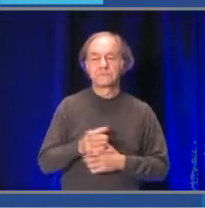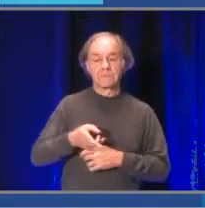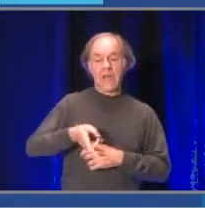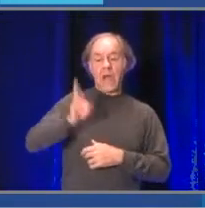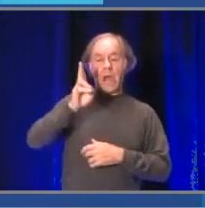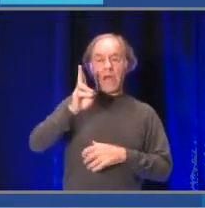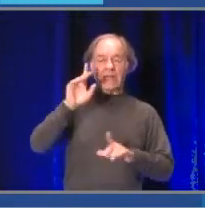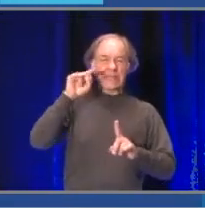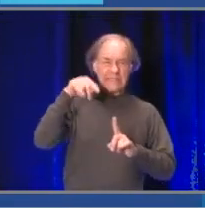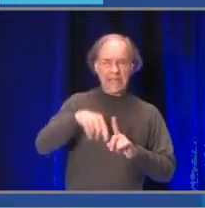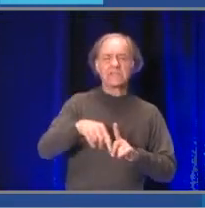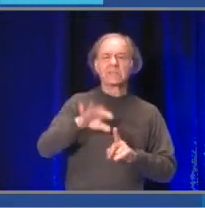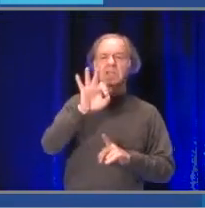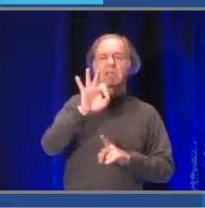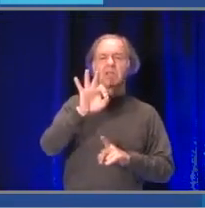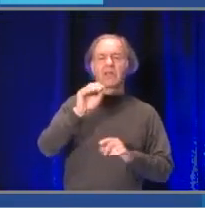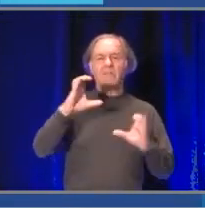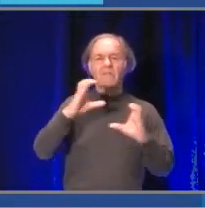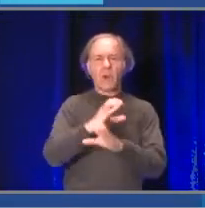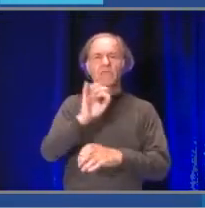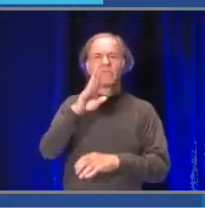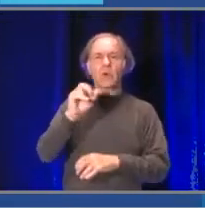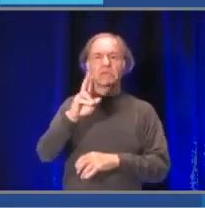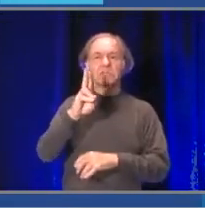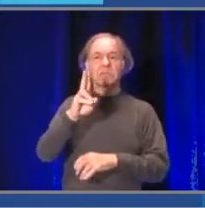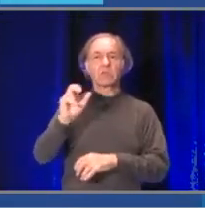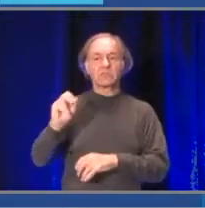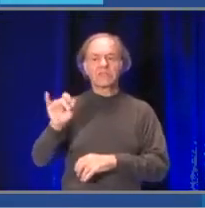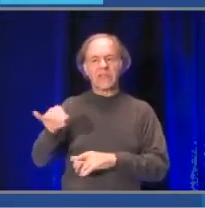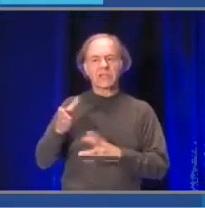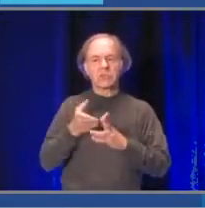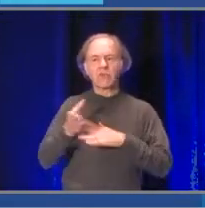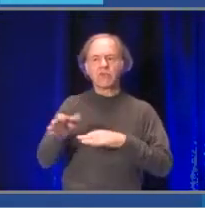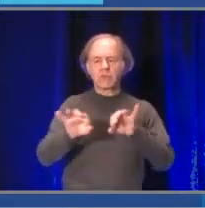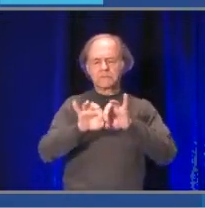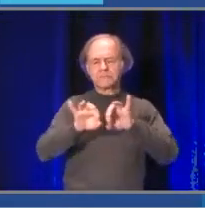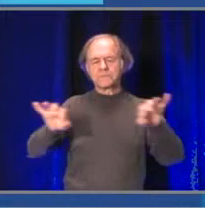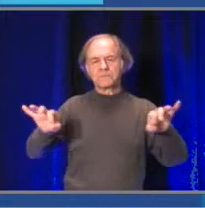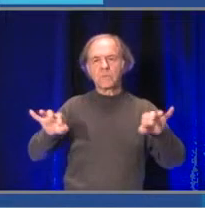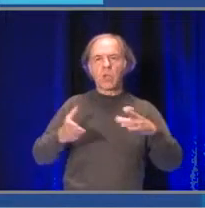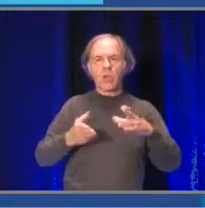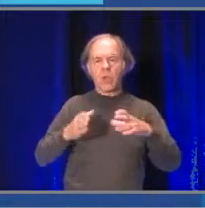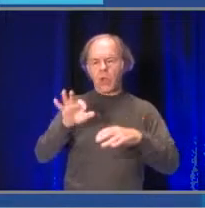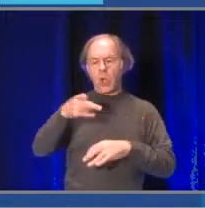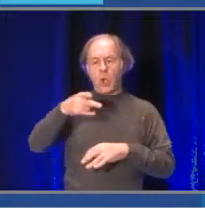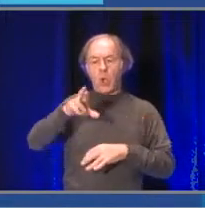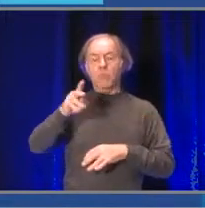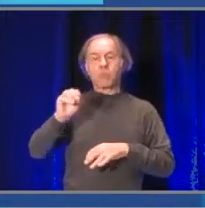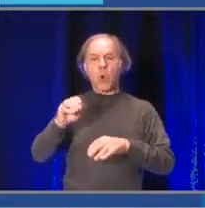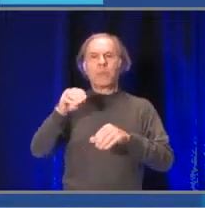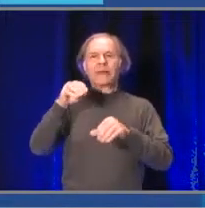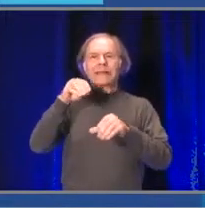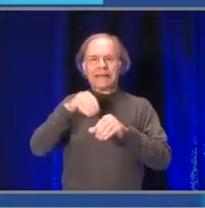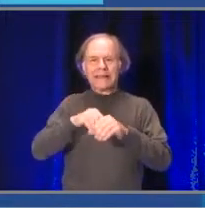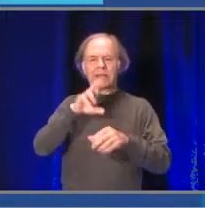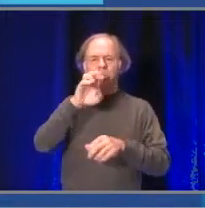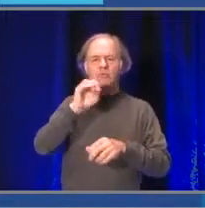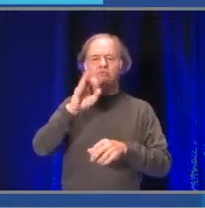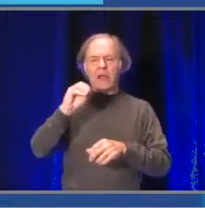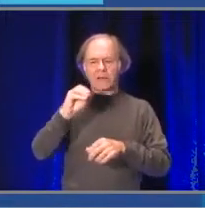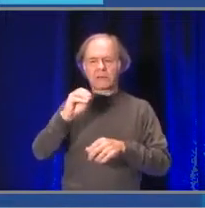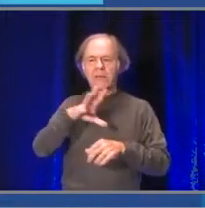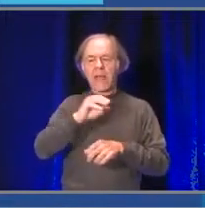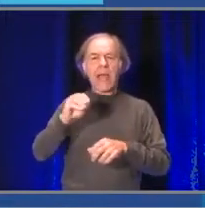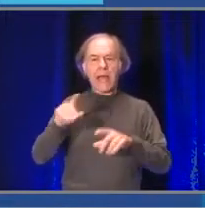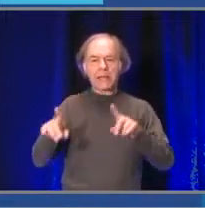High-intensity focused ultrasound, or HIFU, is delivered via a transrectal probe that is securely positioned in the appropriate